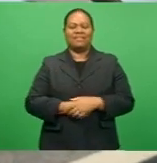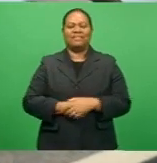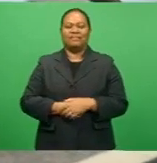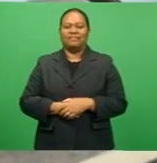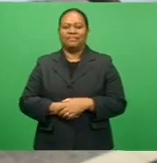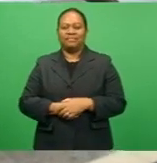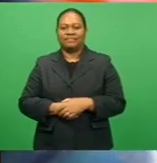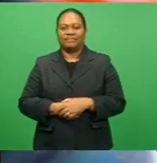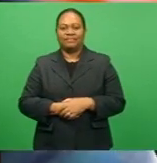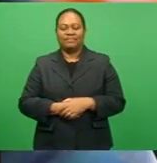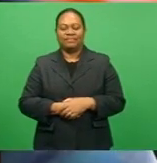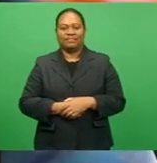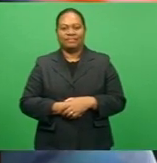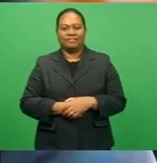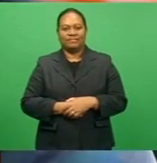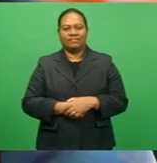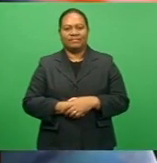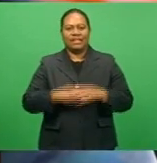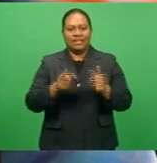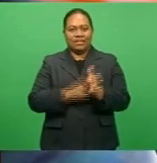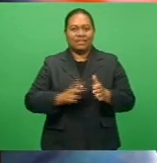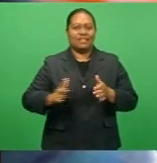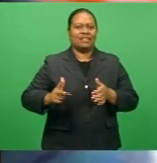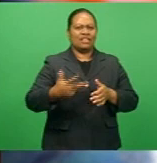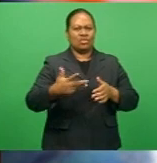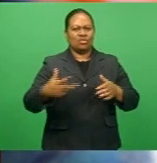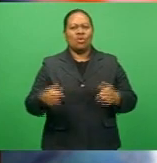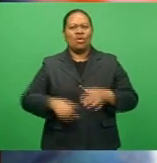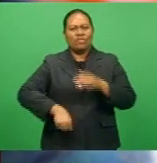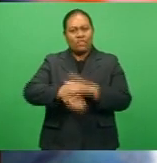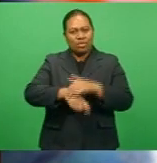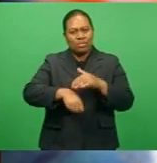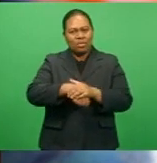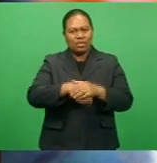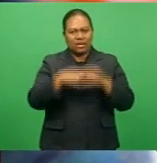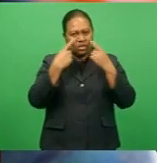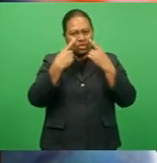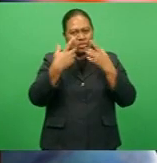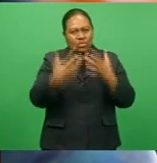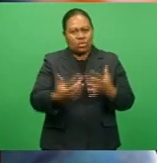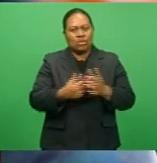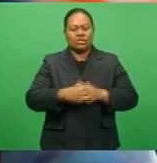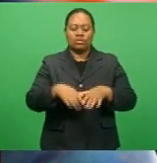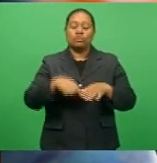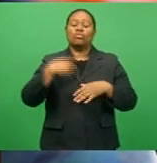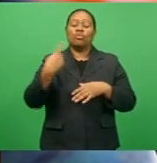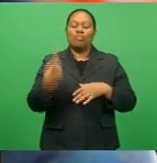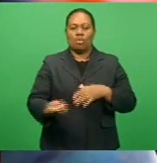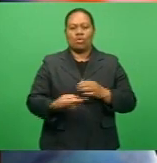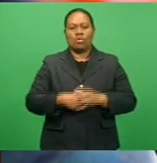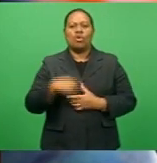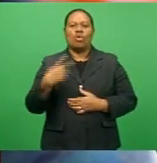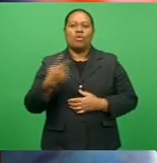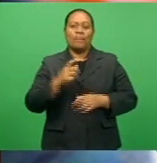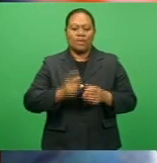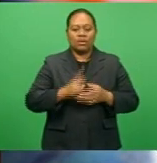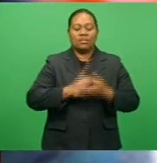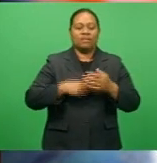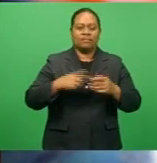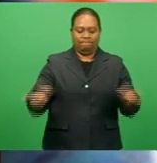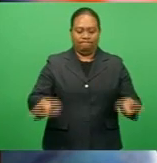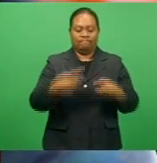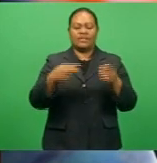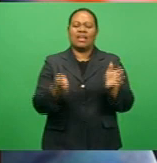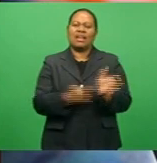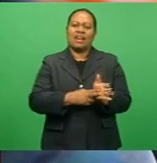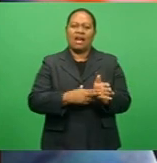FBC Sports. Nasinu Football's position in the Vodafone Premier League will be determined tomorrow when they take on Navua in the last round